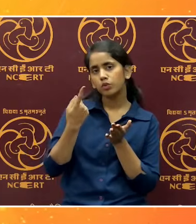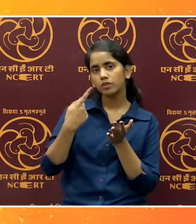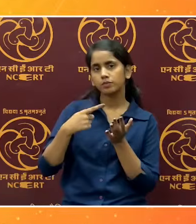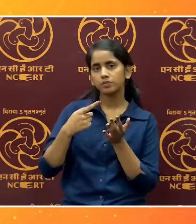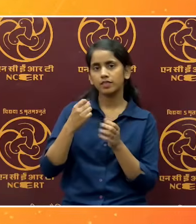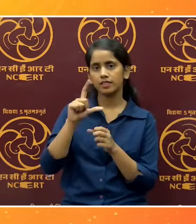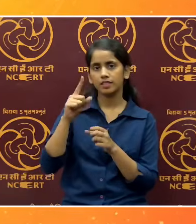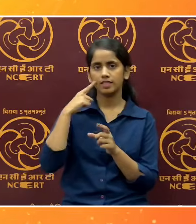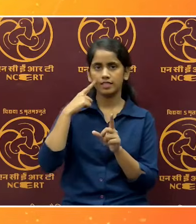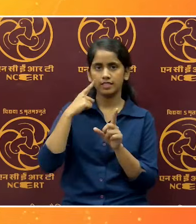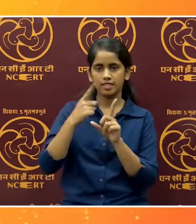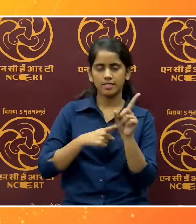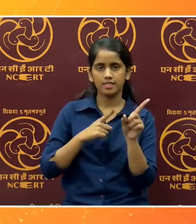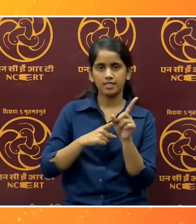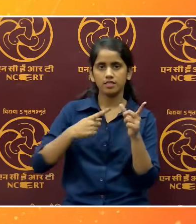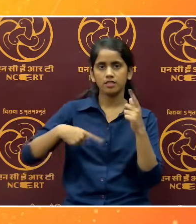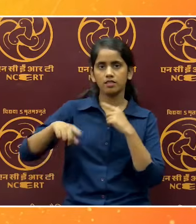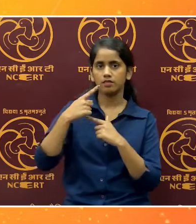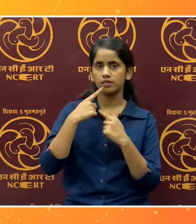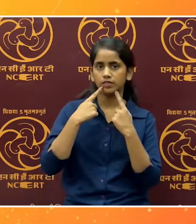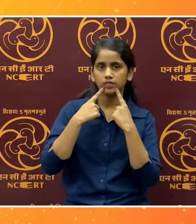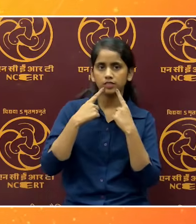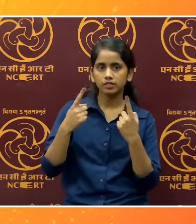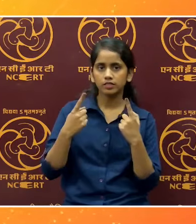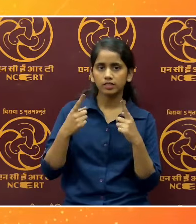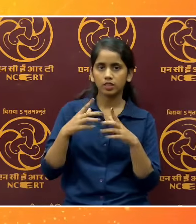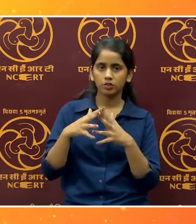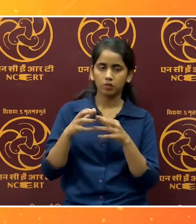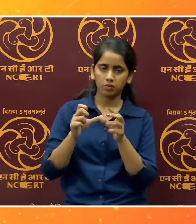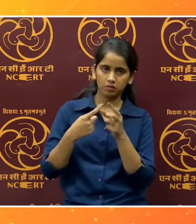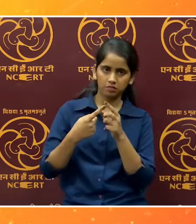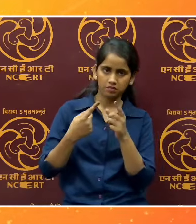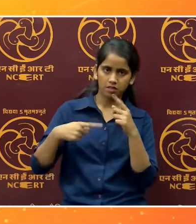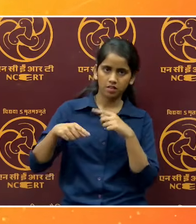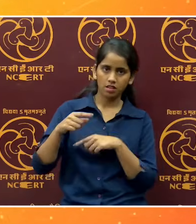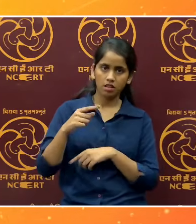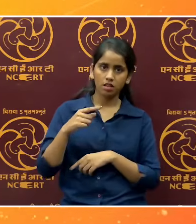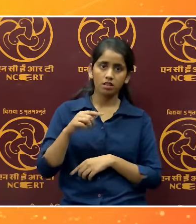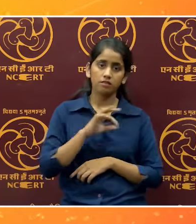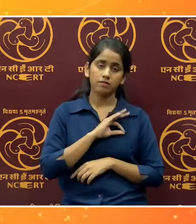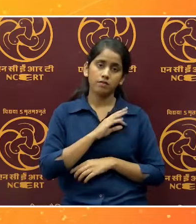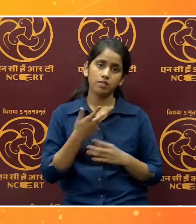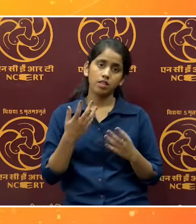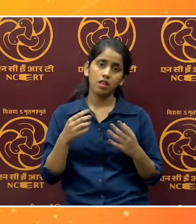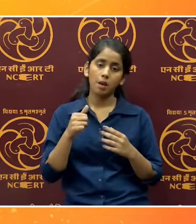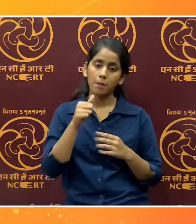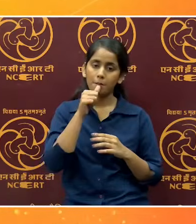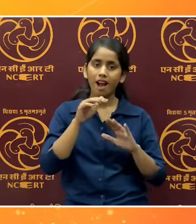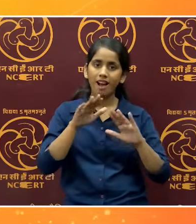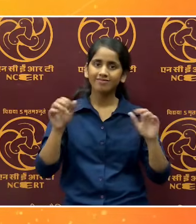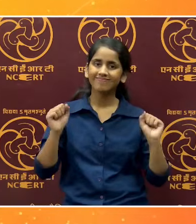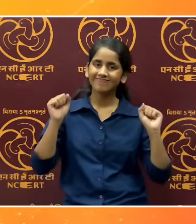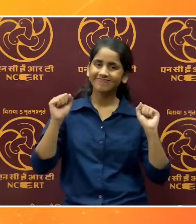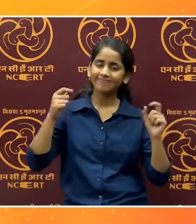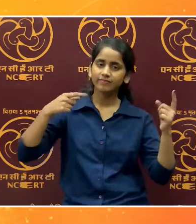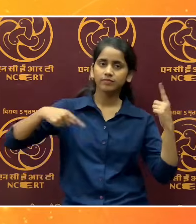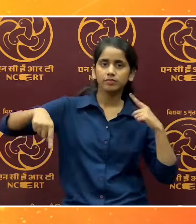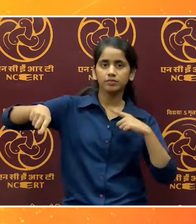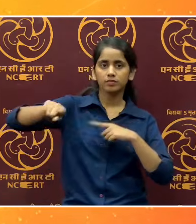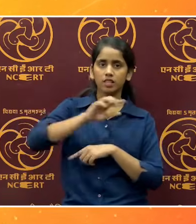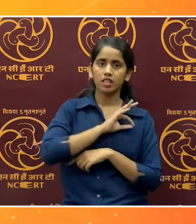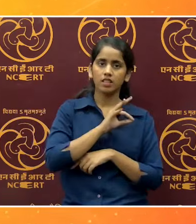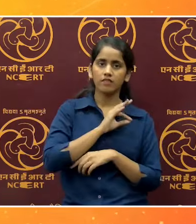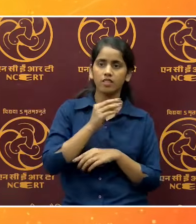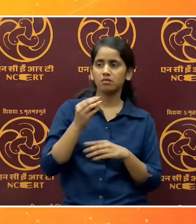lily leaf pad. I like splashing water when it rains. My favorite hobby is sitting in water puddles and croaking. I love